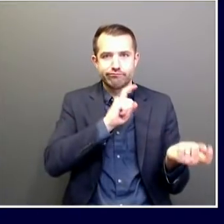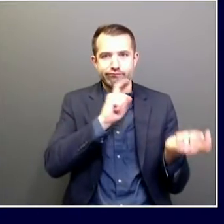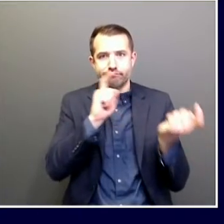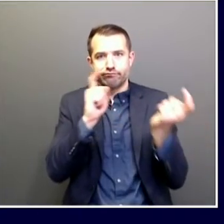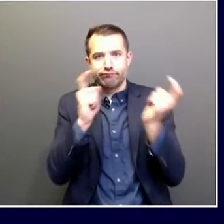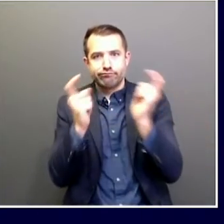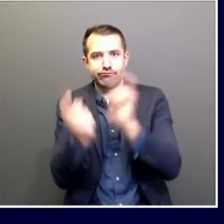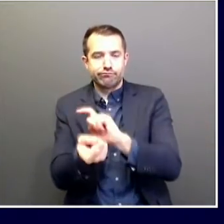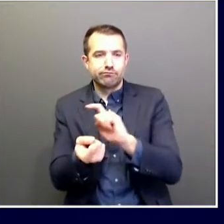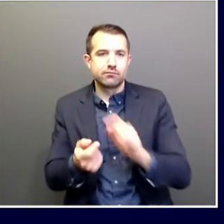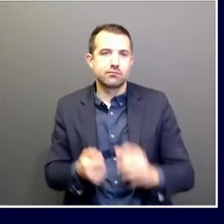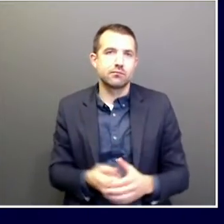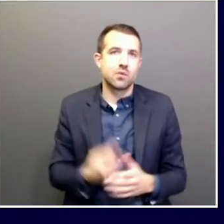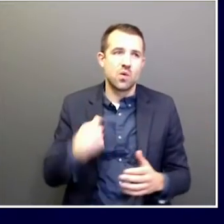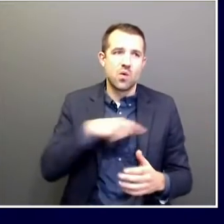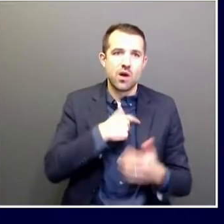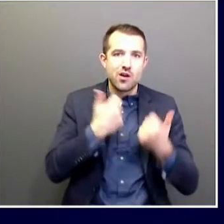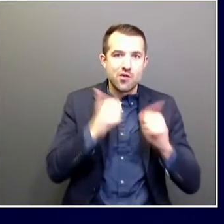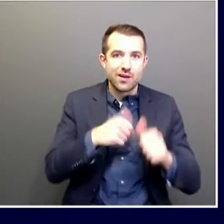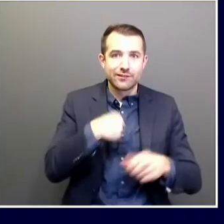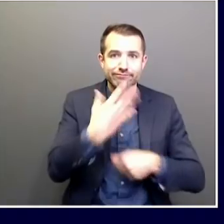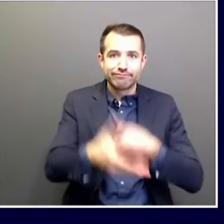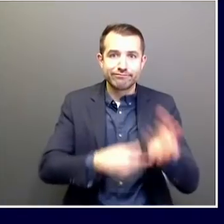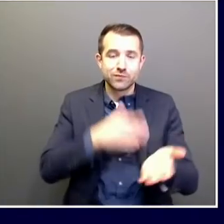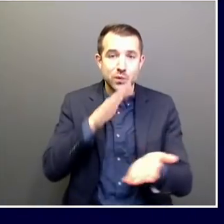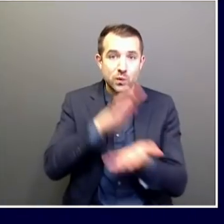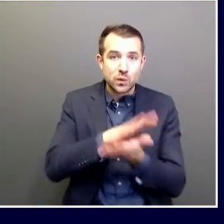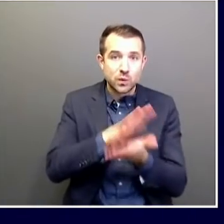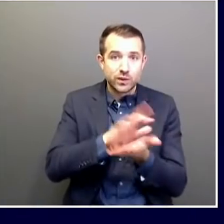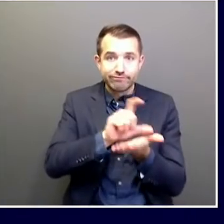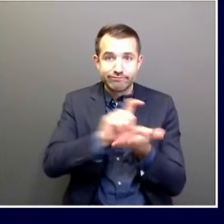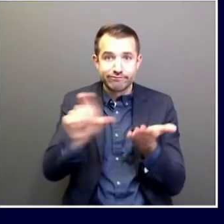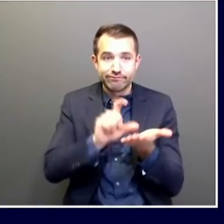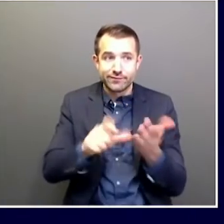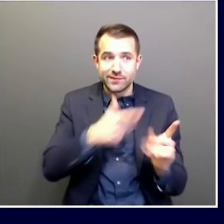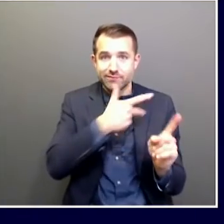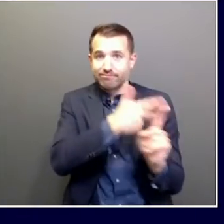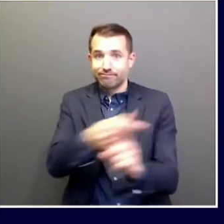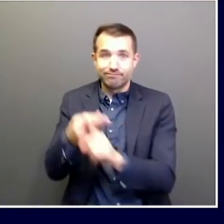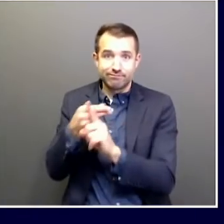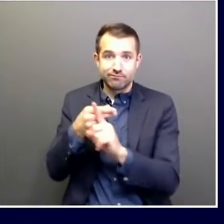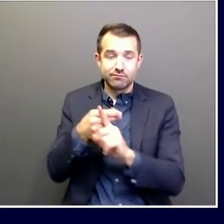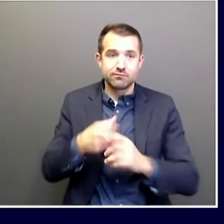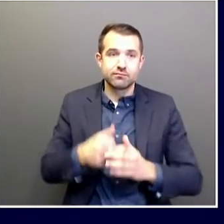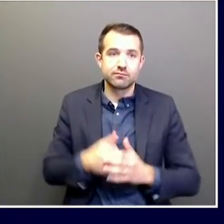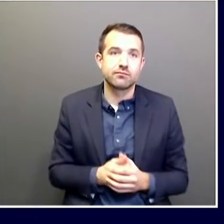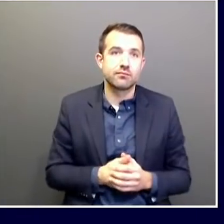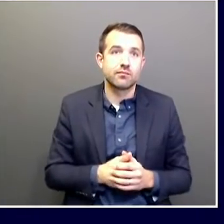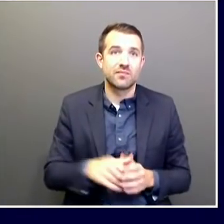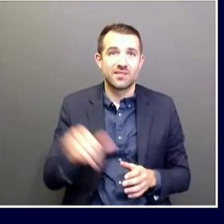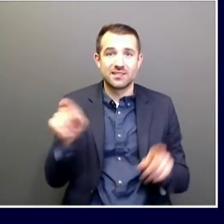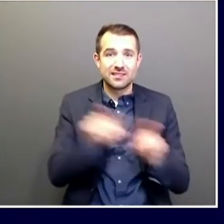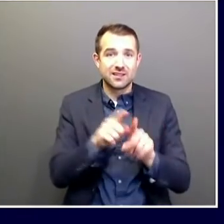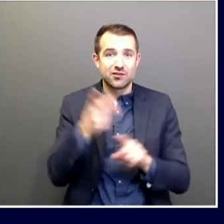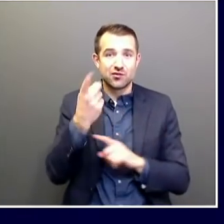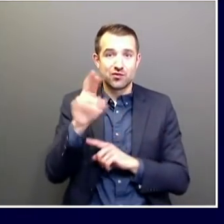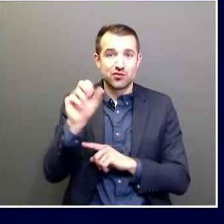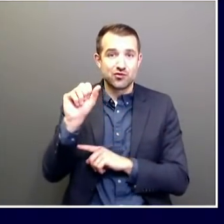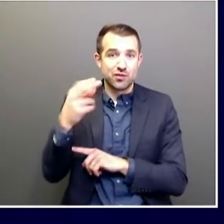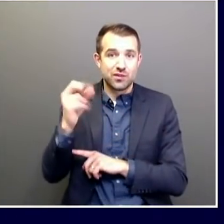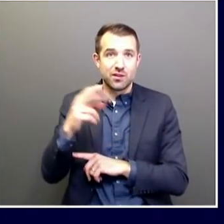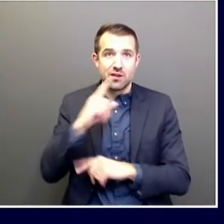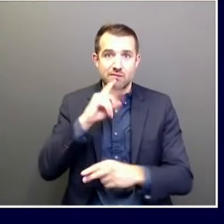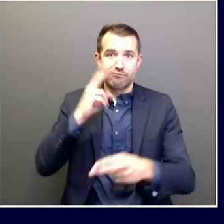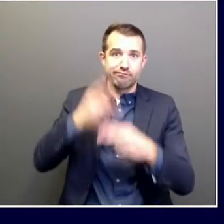get the vaccine, which again is a pleasant surprise. So we don't know. We will, as Director Shah said, always strive to get every person, every